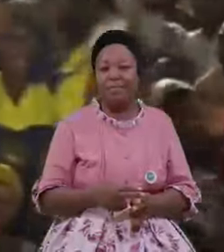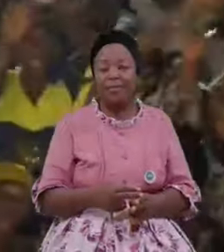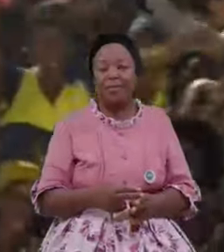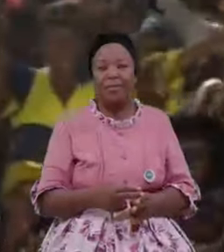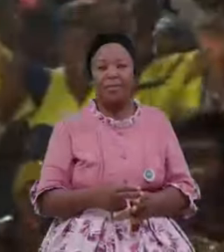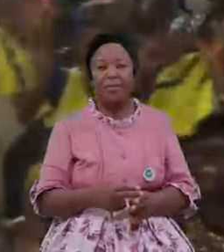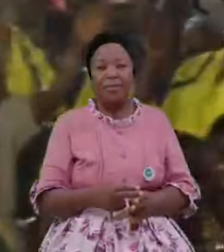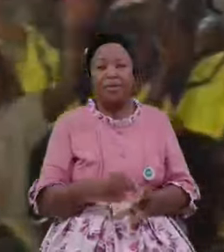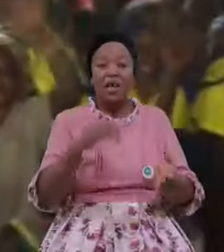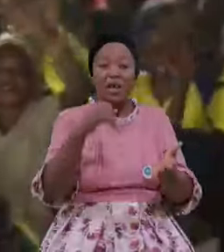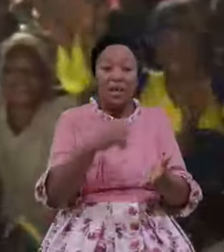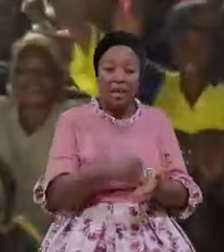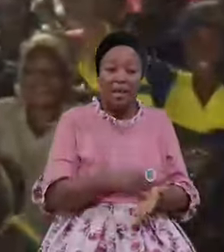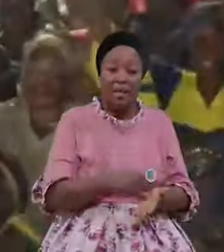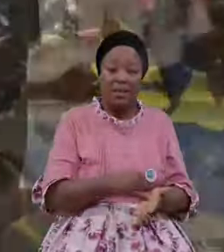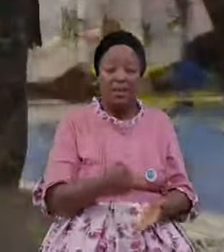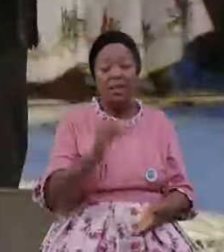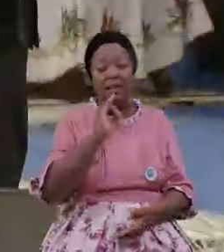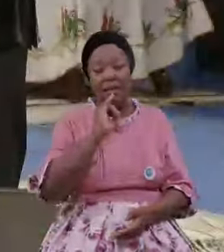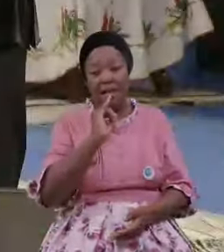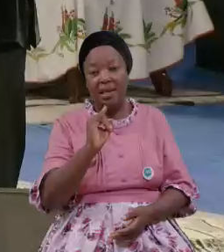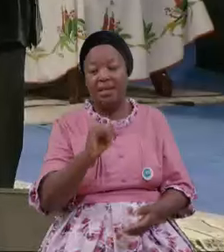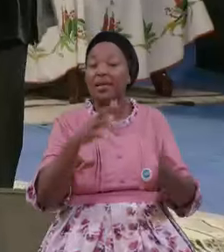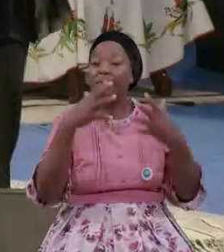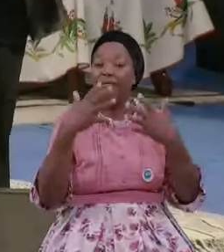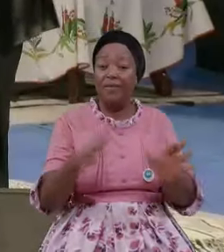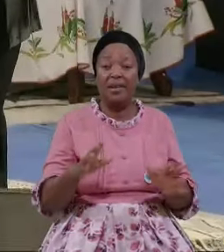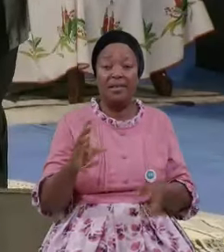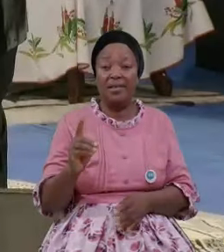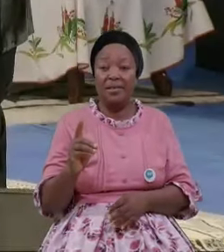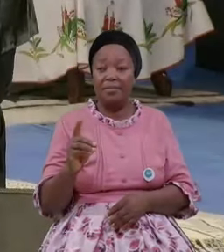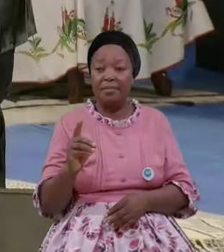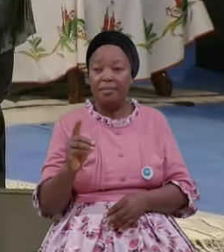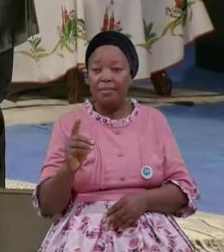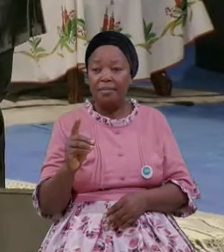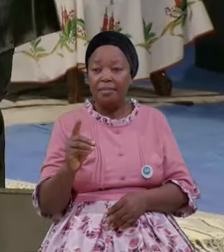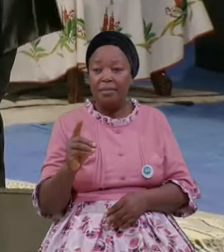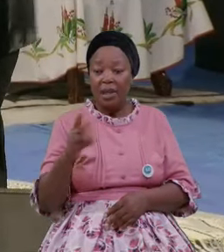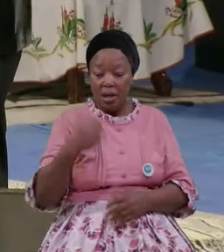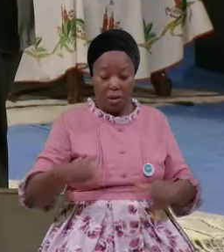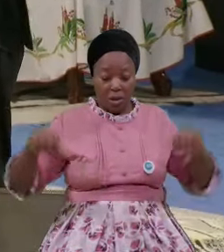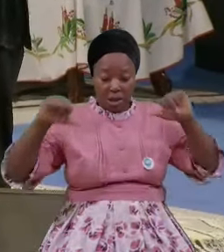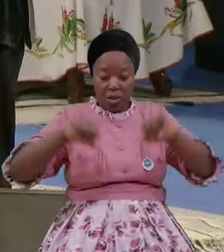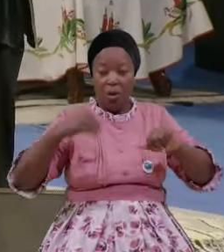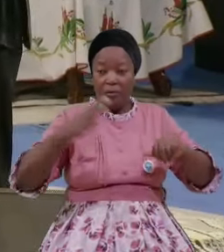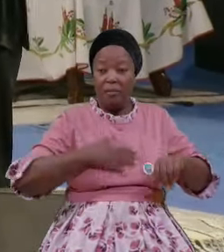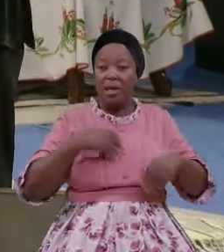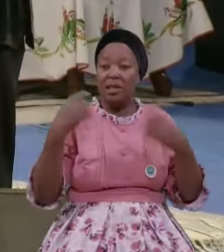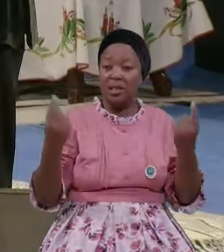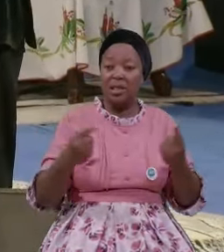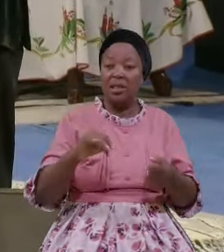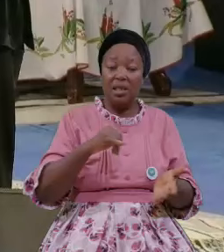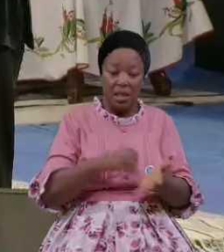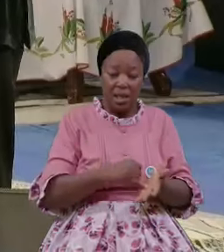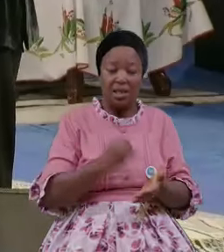It is finished. The condemnation of my sin, it